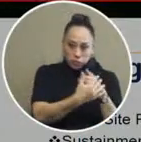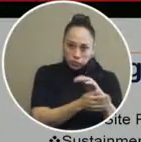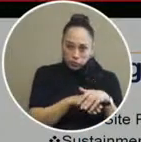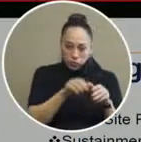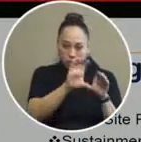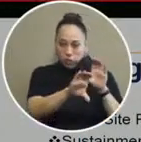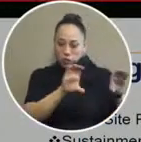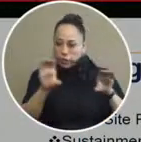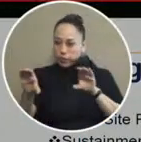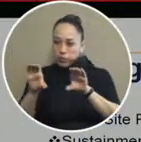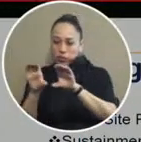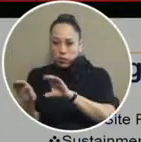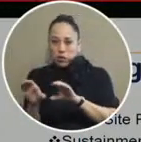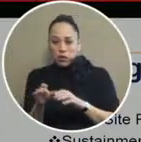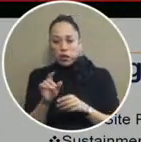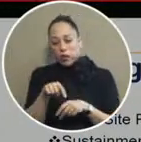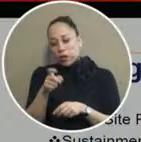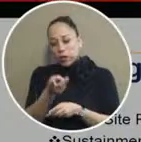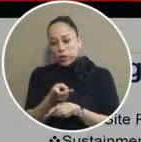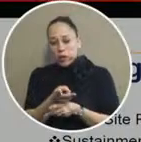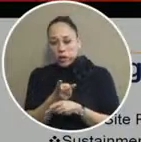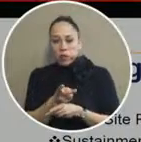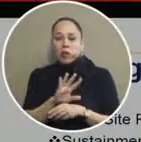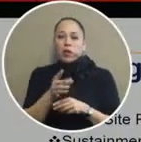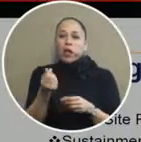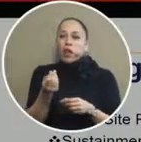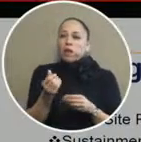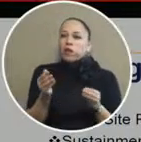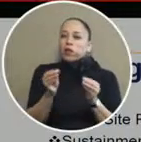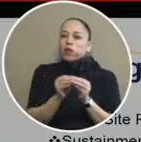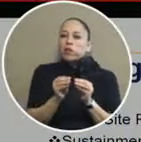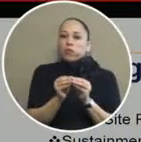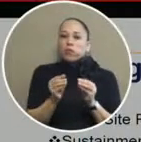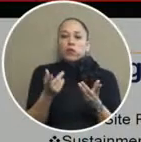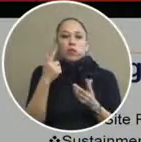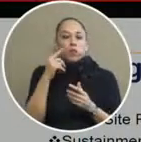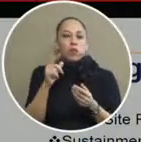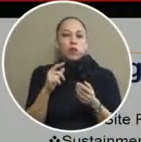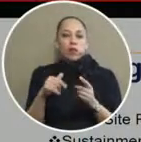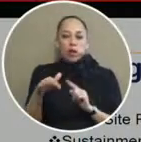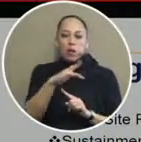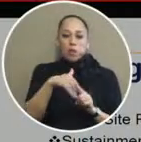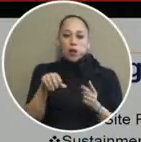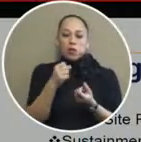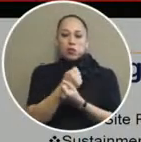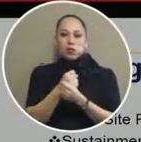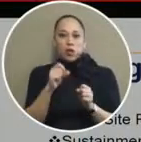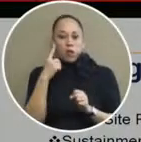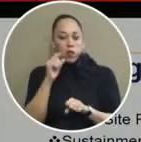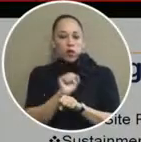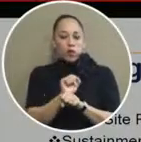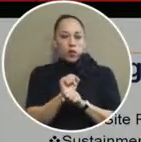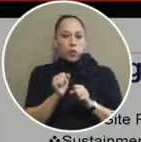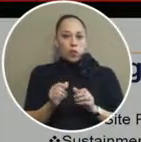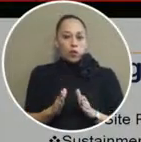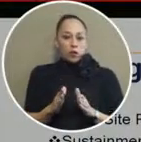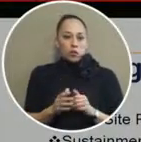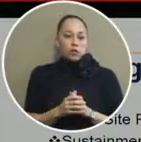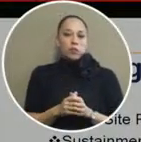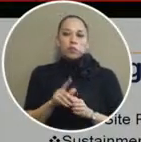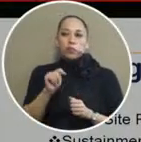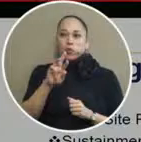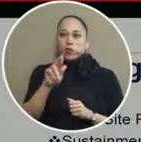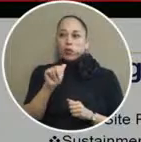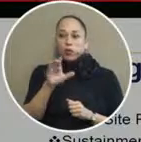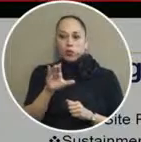city facilities to see where we might need to do a little bit more to make the environment safer for our employees.